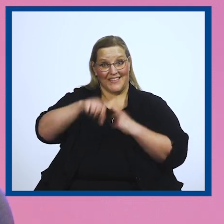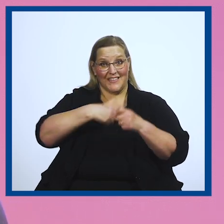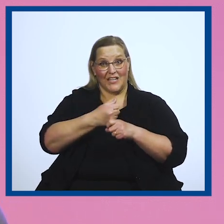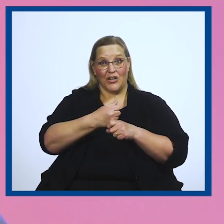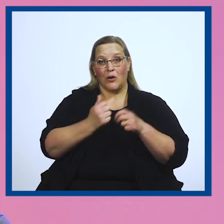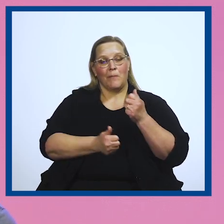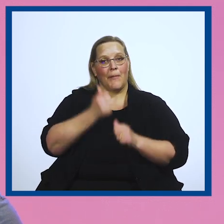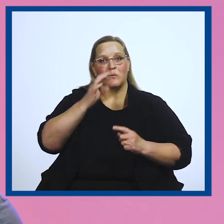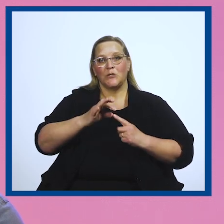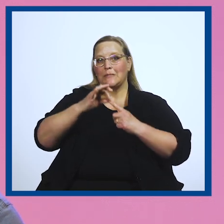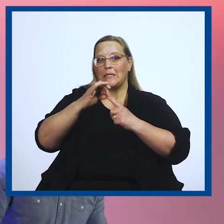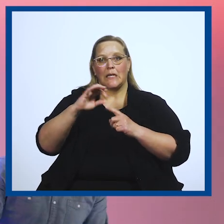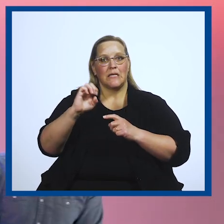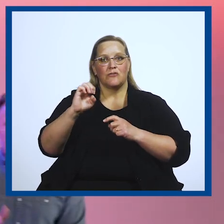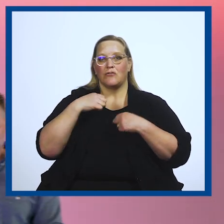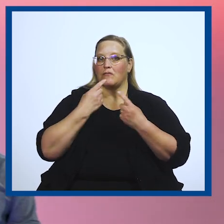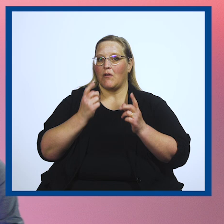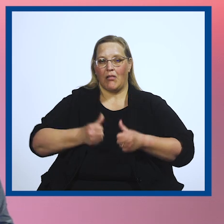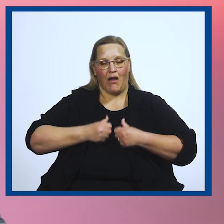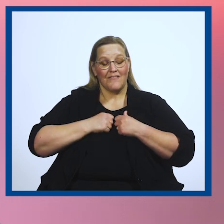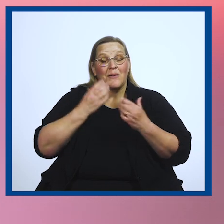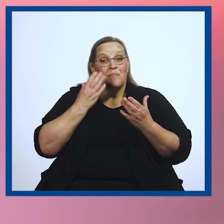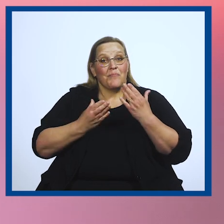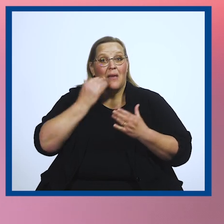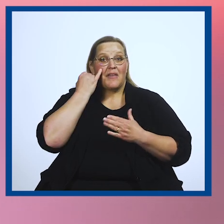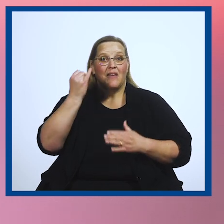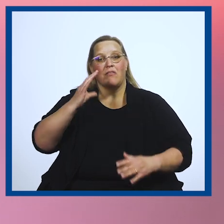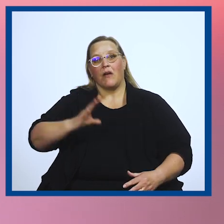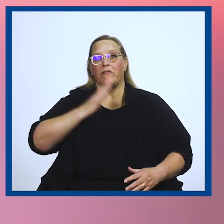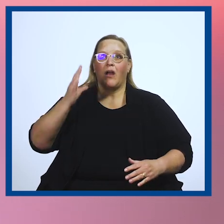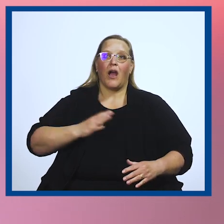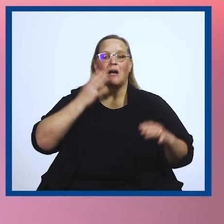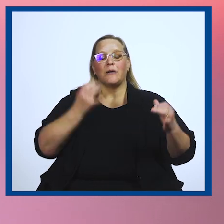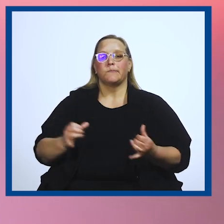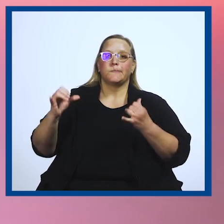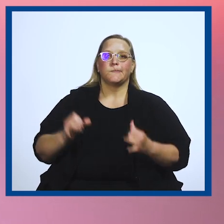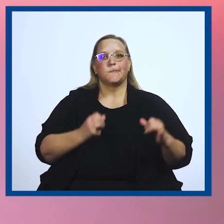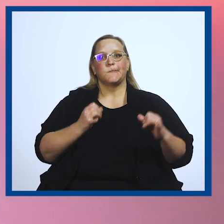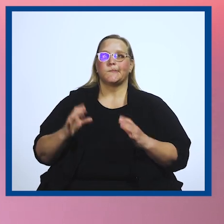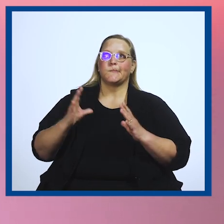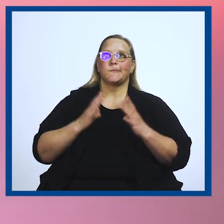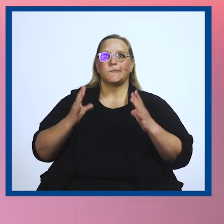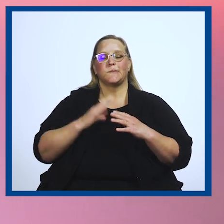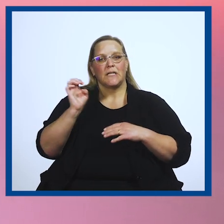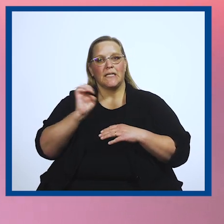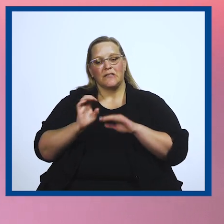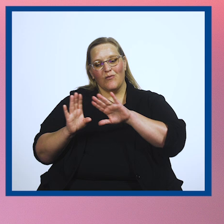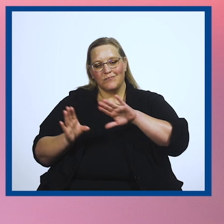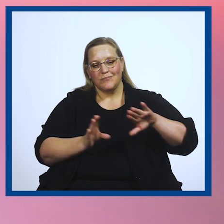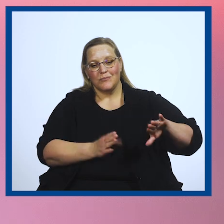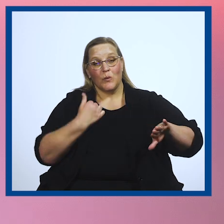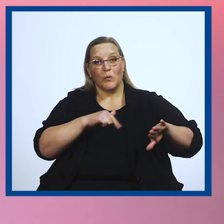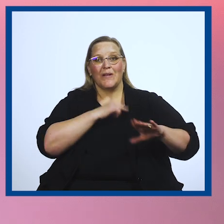life. Maybe, just maybe, if the pageantry is stripped away, we can rediscover the purpose of